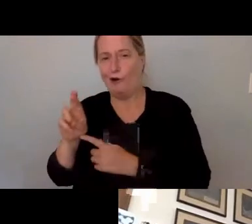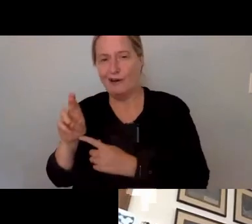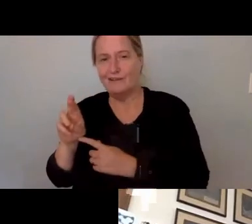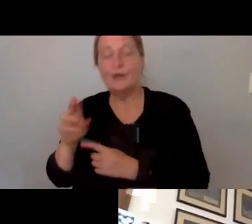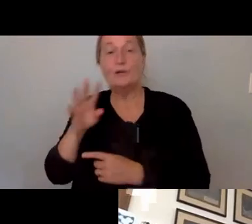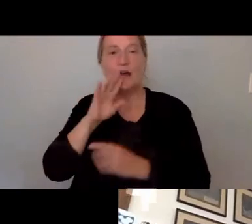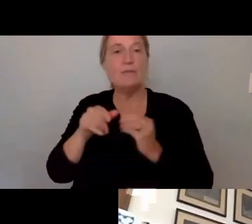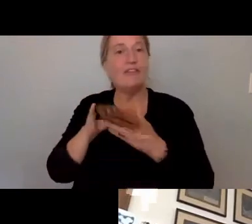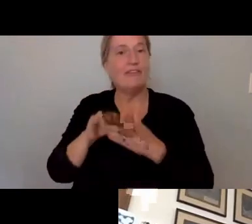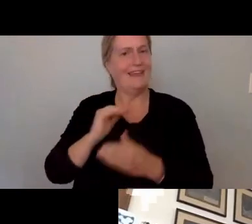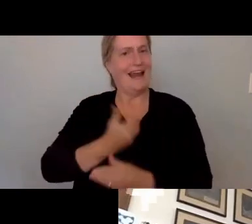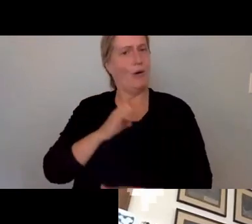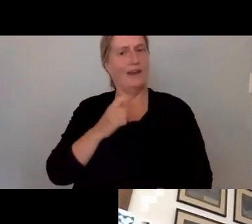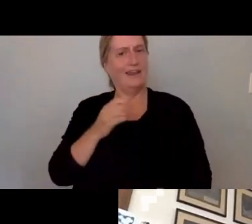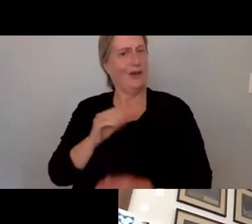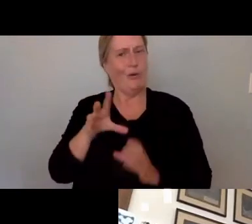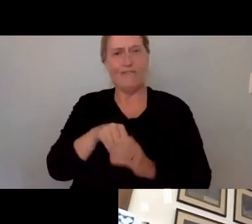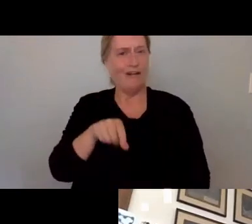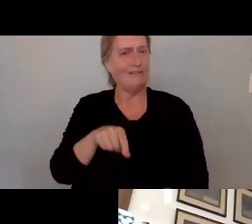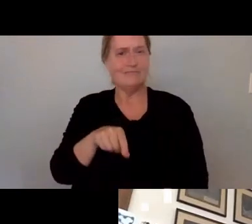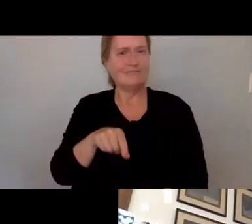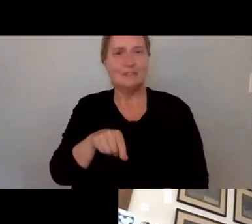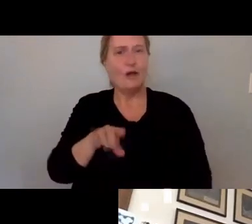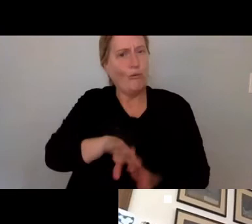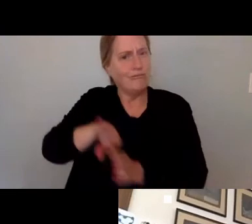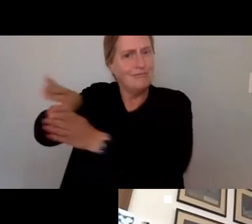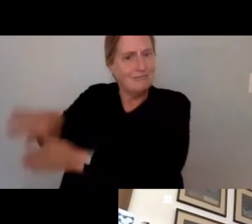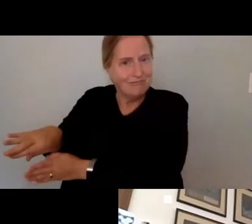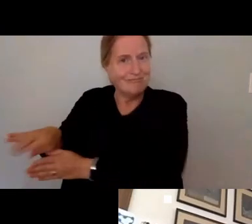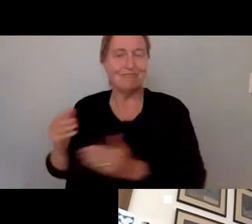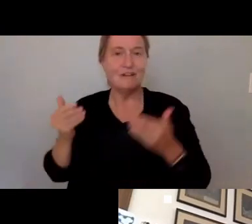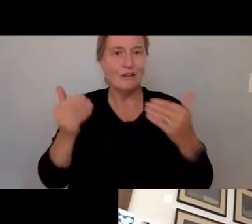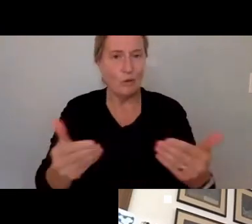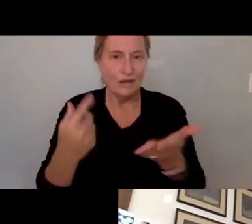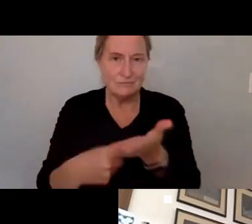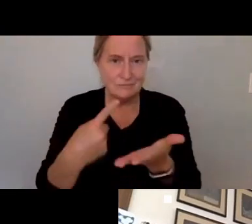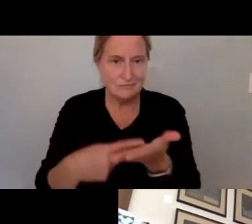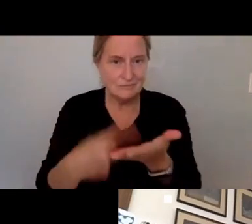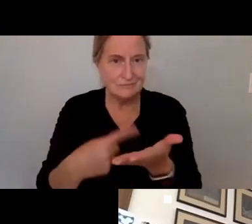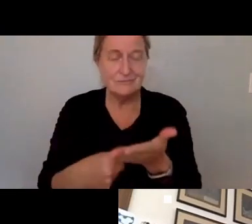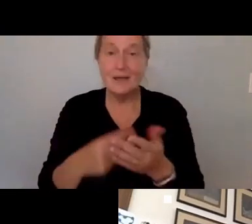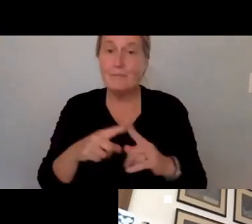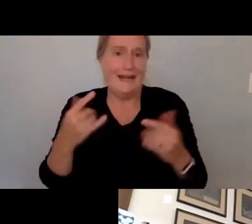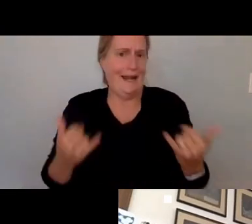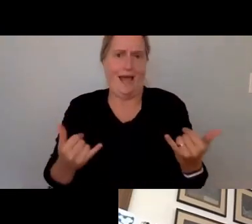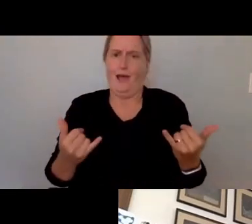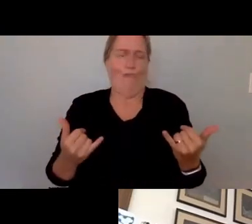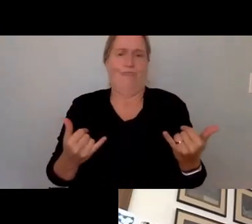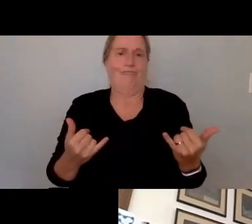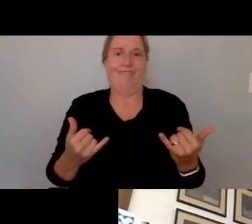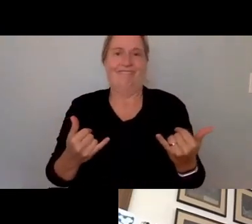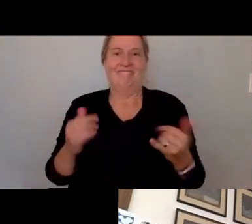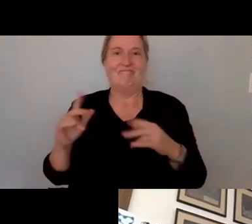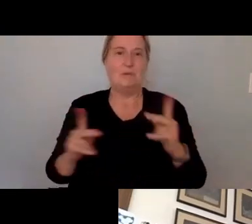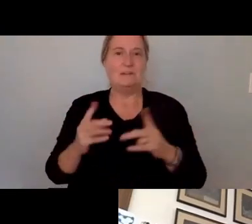in the hallway and focus on what's important here. That's missing. That's absolutely missing. But I have to tell you,